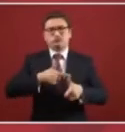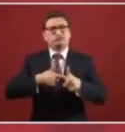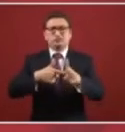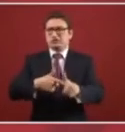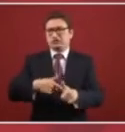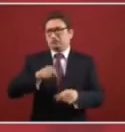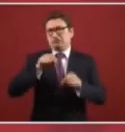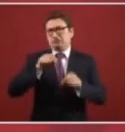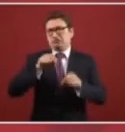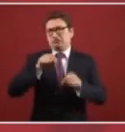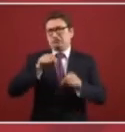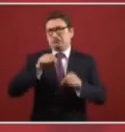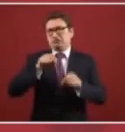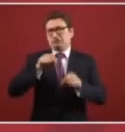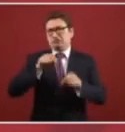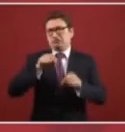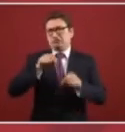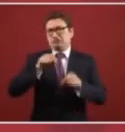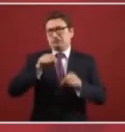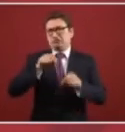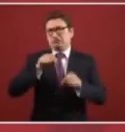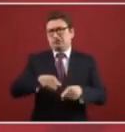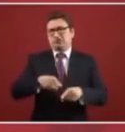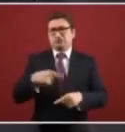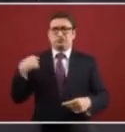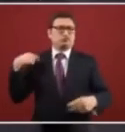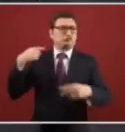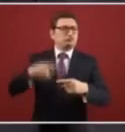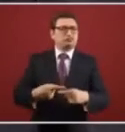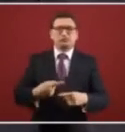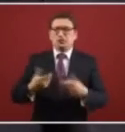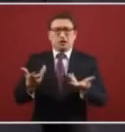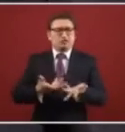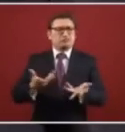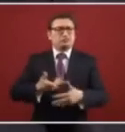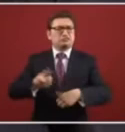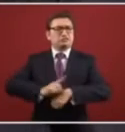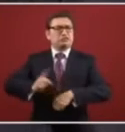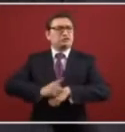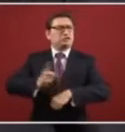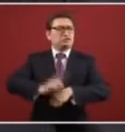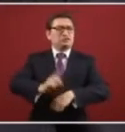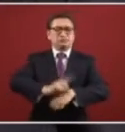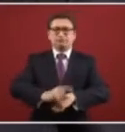hacemos. As we are doing. Todos los días. Every day.